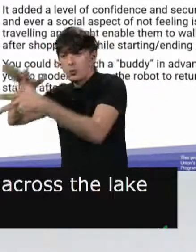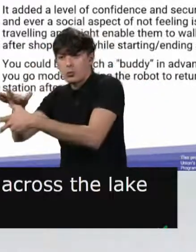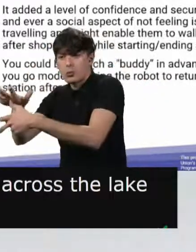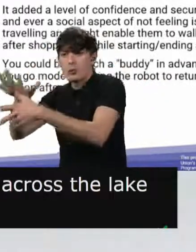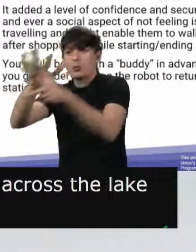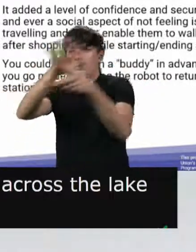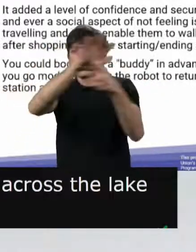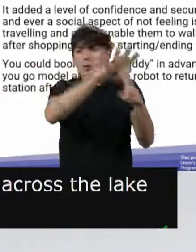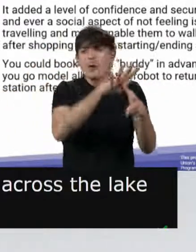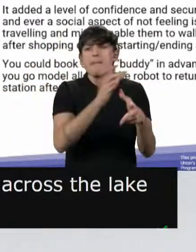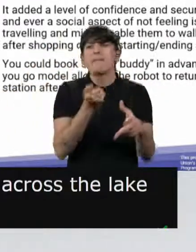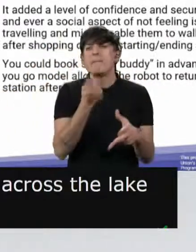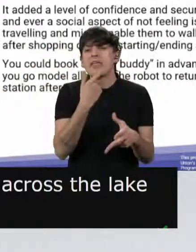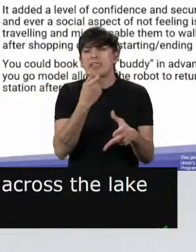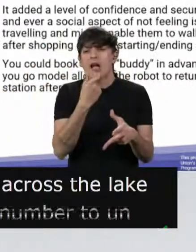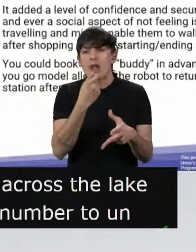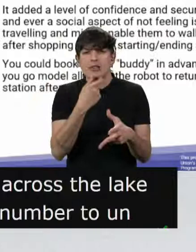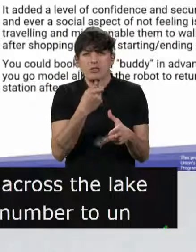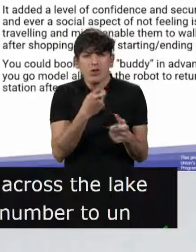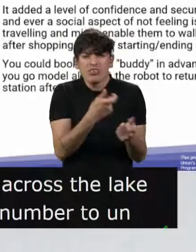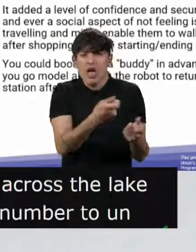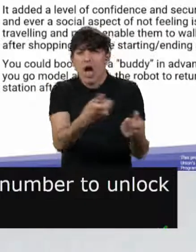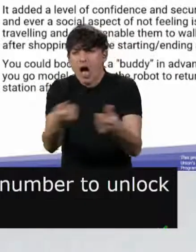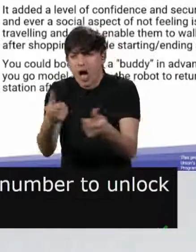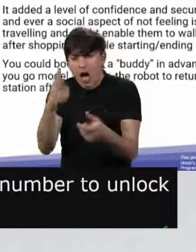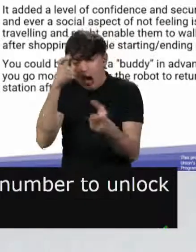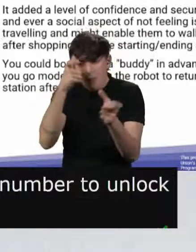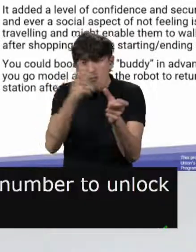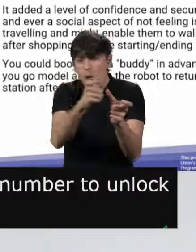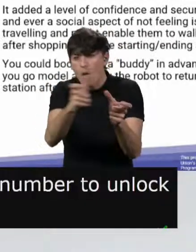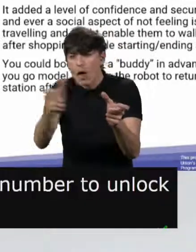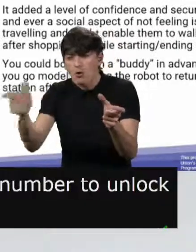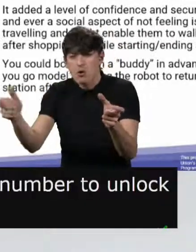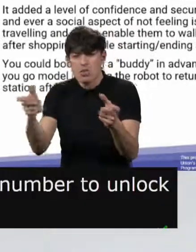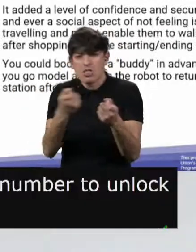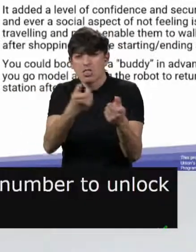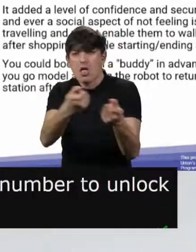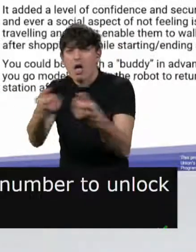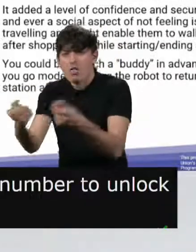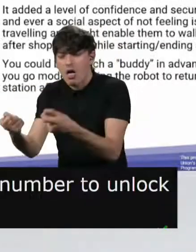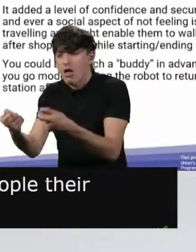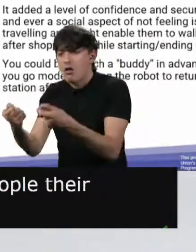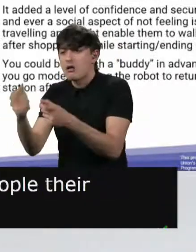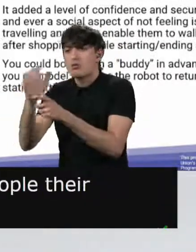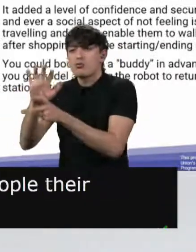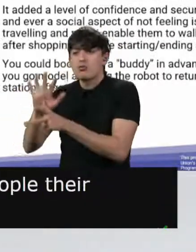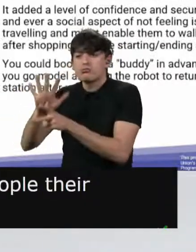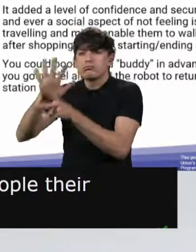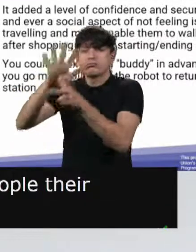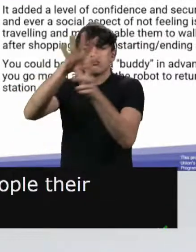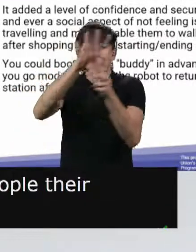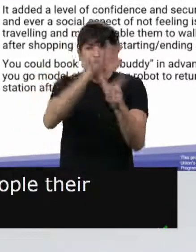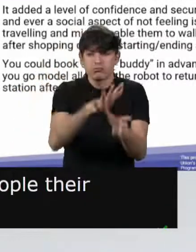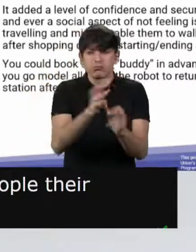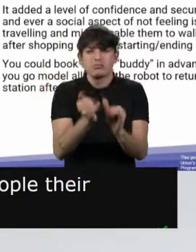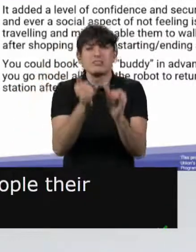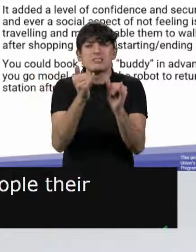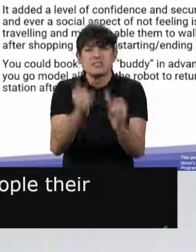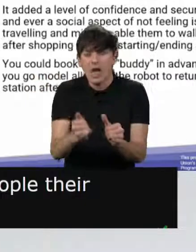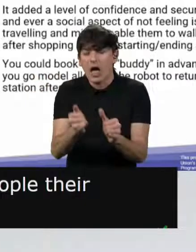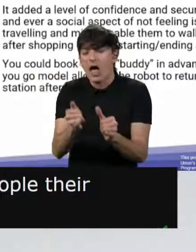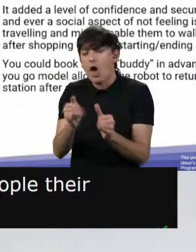to unlock the drone when it arrived in the village to give people their medication and treatments, was really quite an exciting